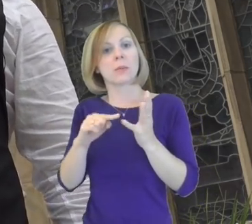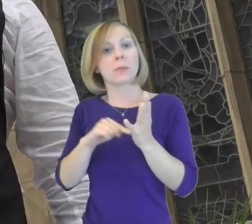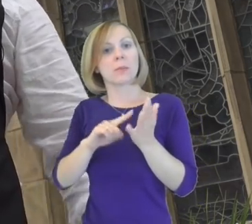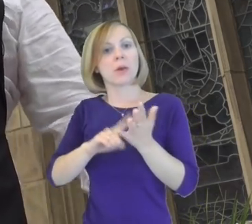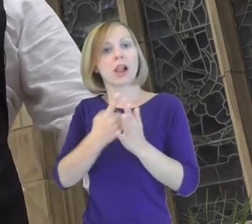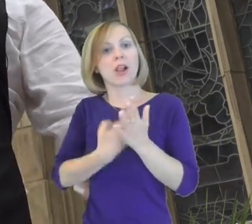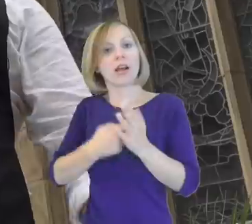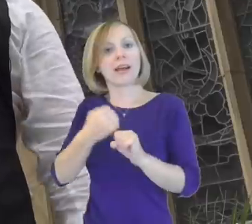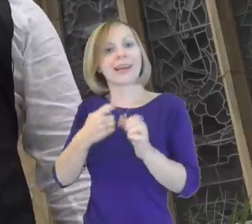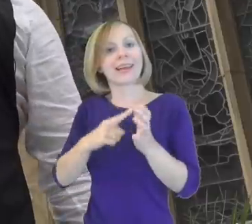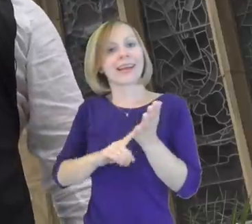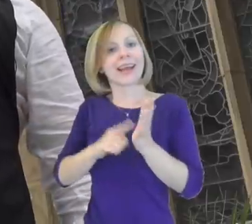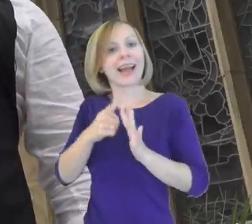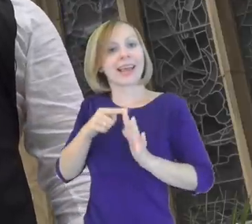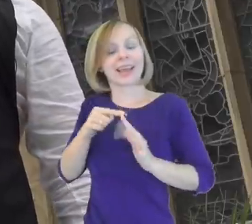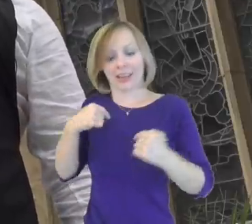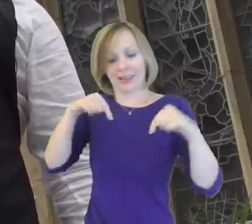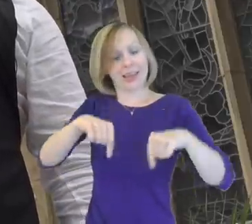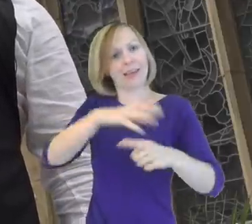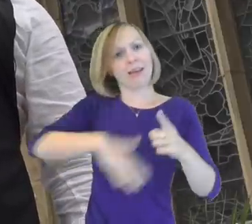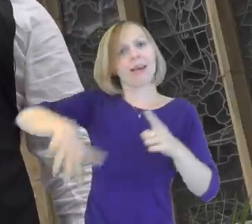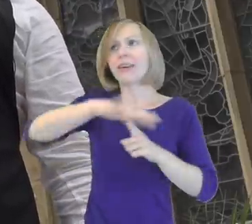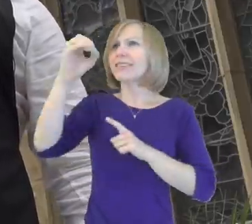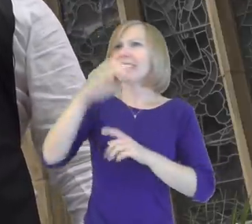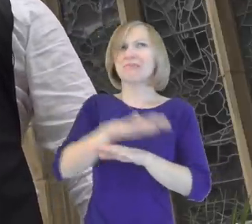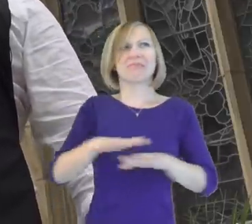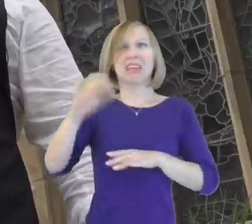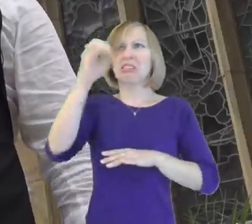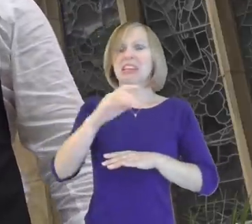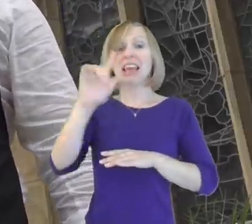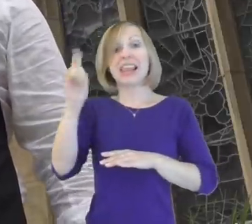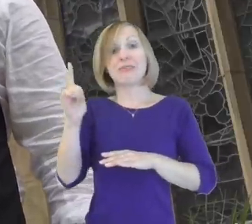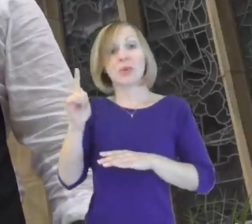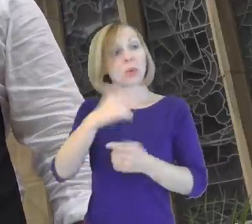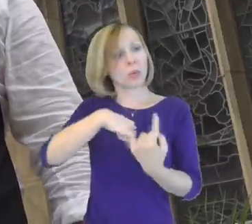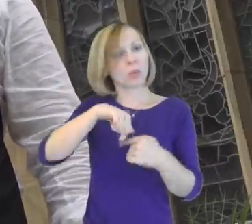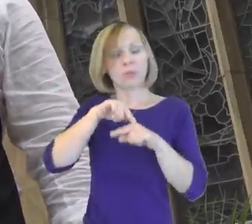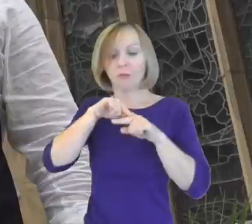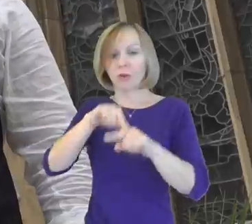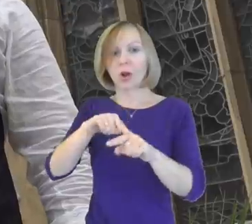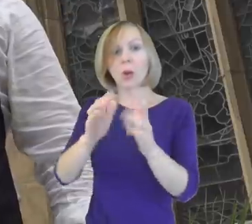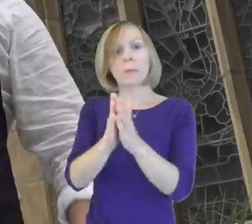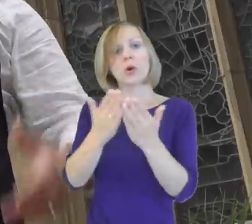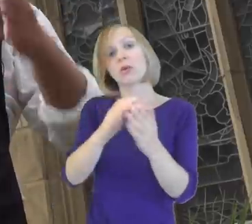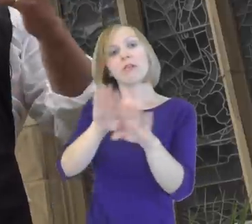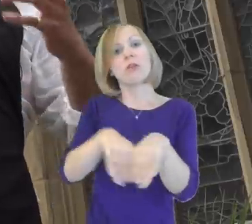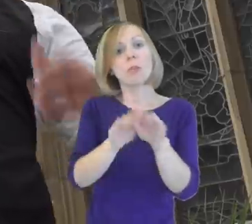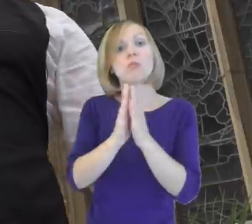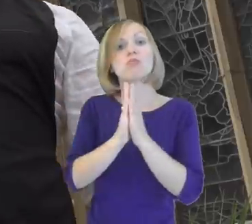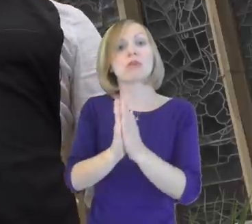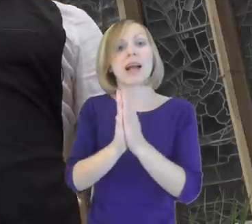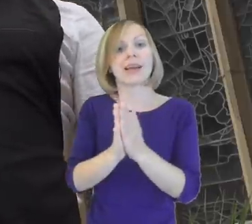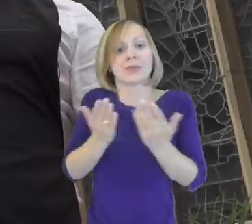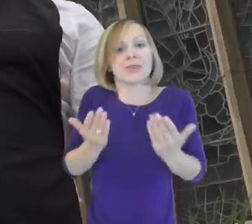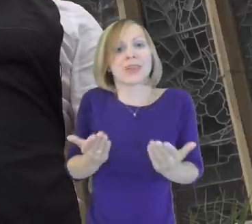it may be, Liverpool, as we come together to worship according to the Book of Common Prayer. I'll be joined